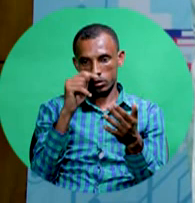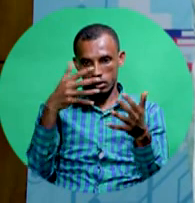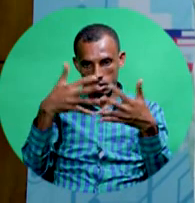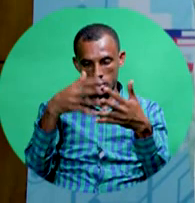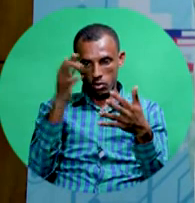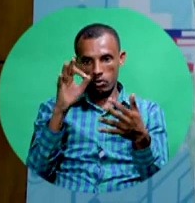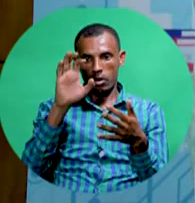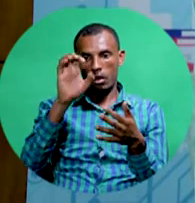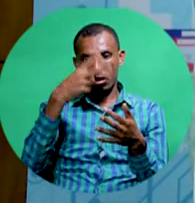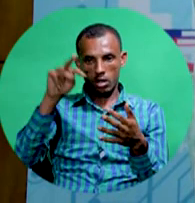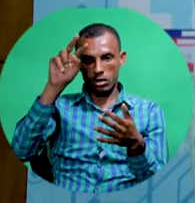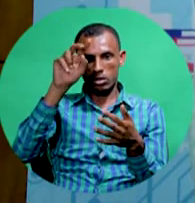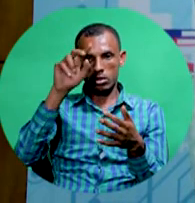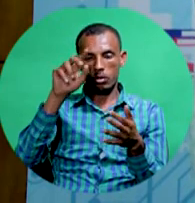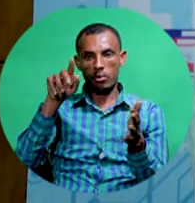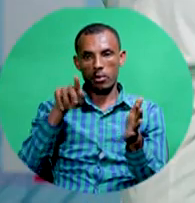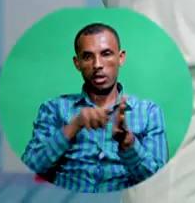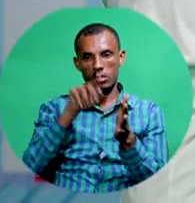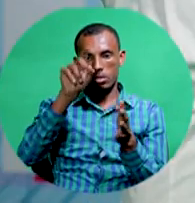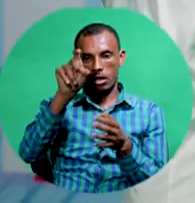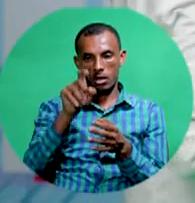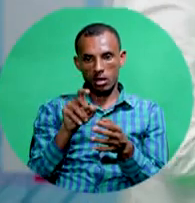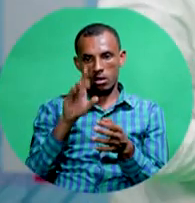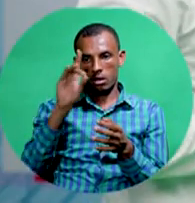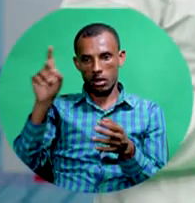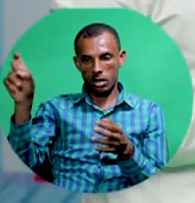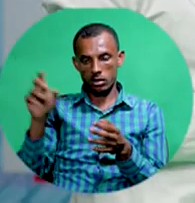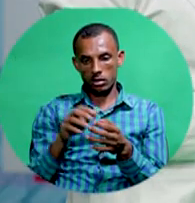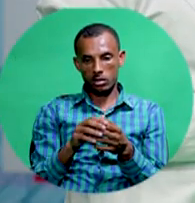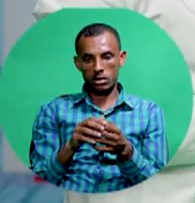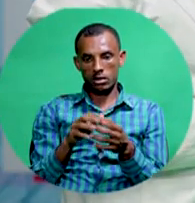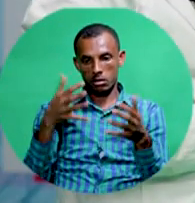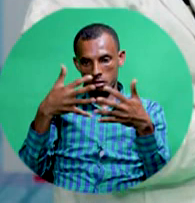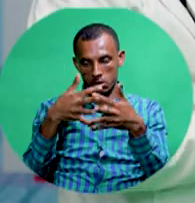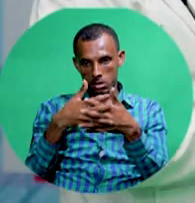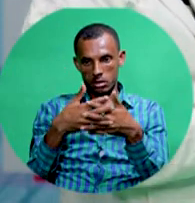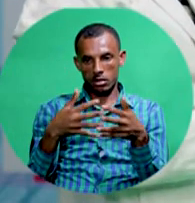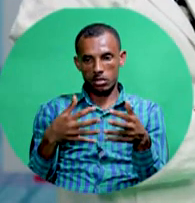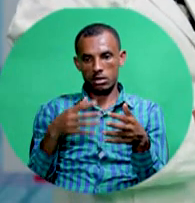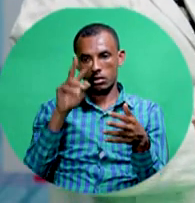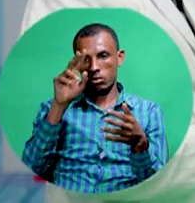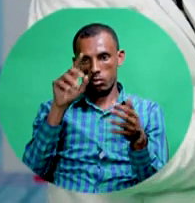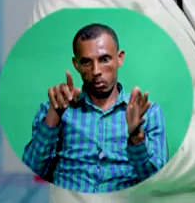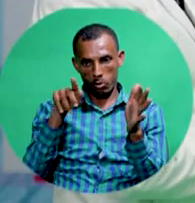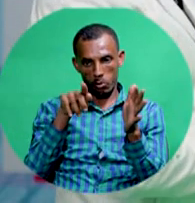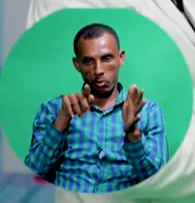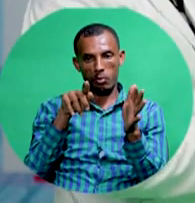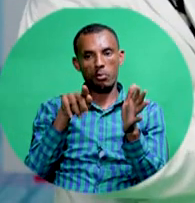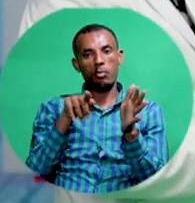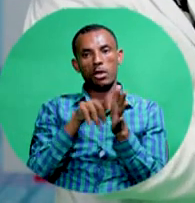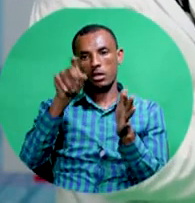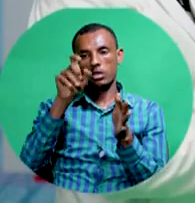of e raised to minus x dx. The integration of e raised to minus x